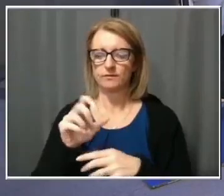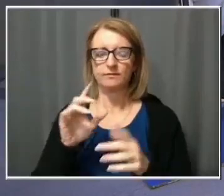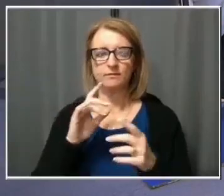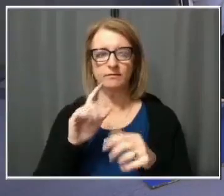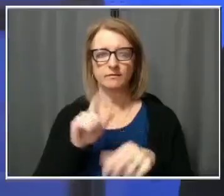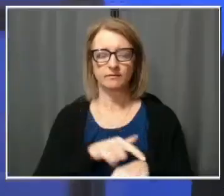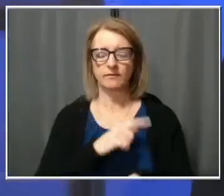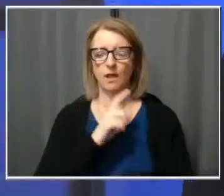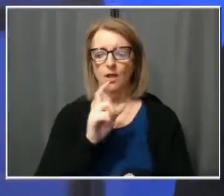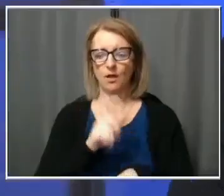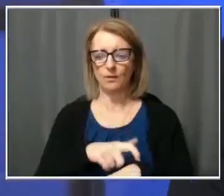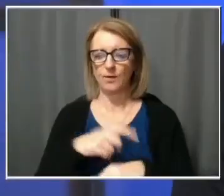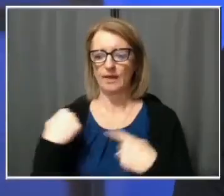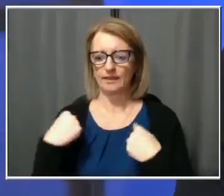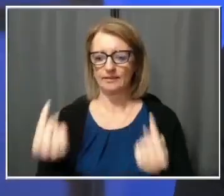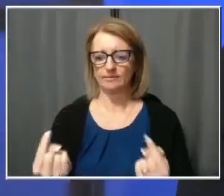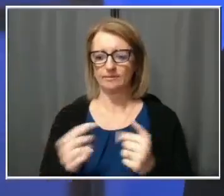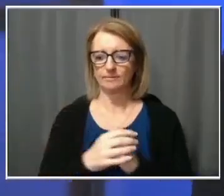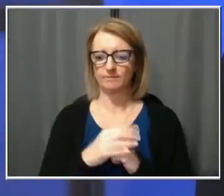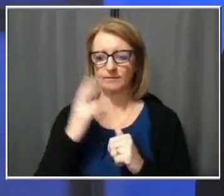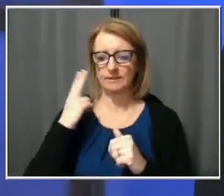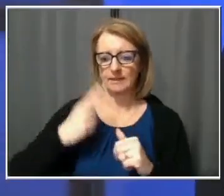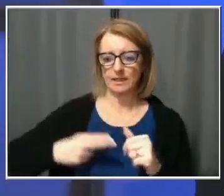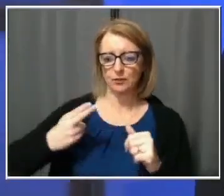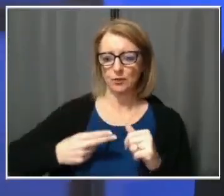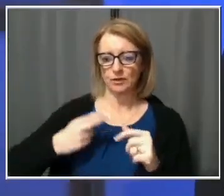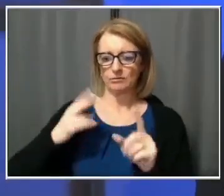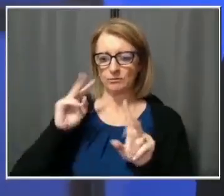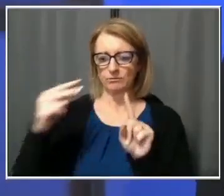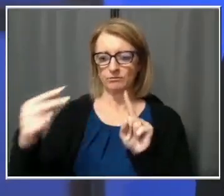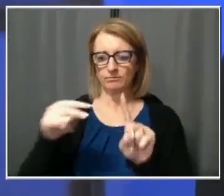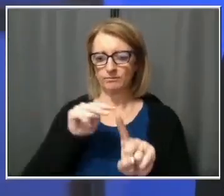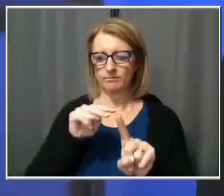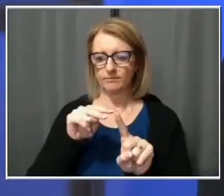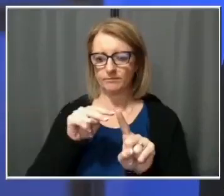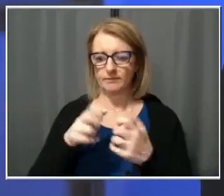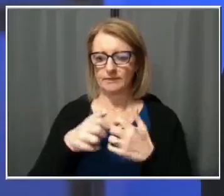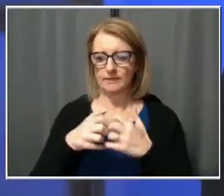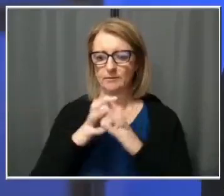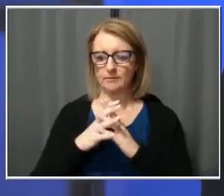given presentations looking at that historical perspective too, from the implementation of